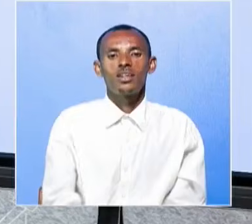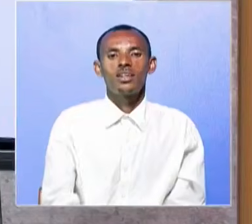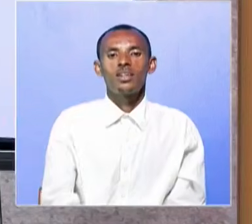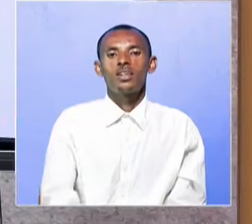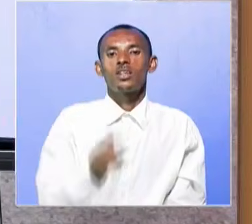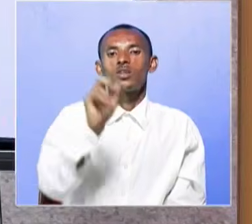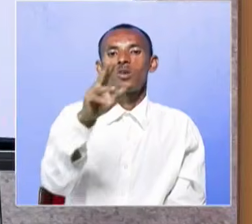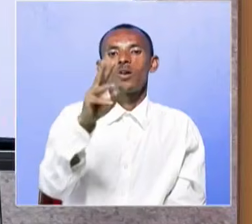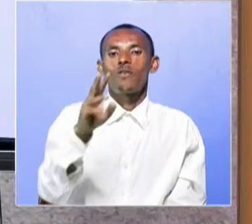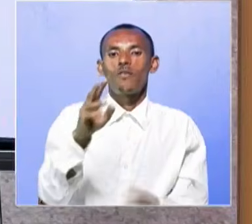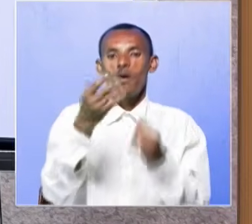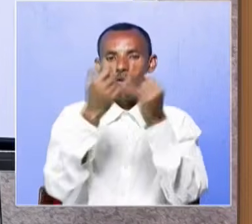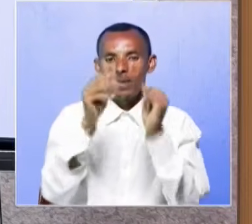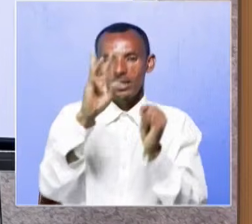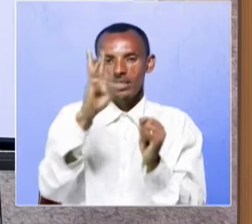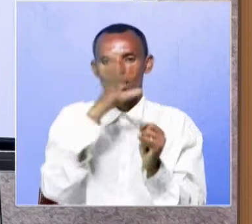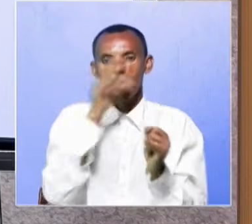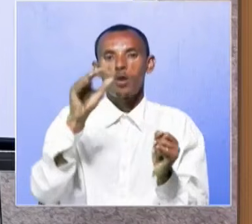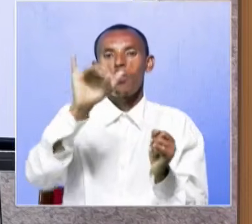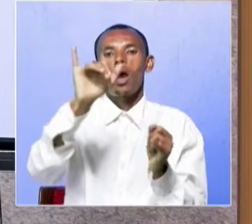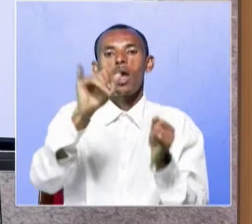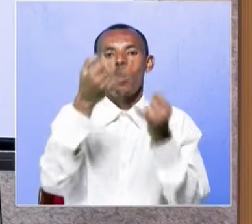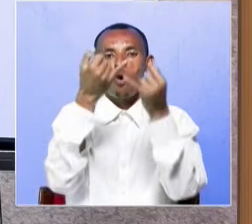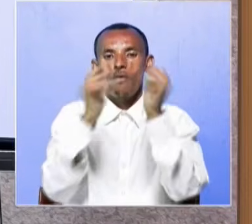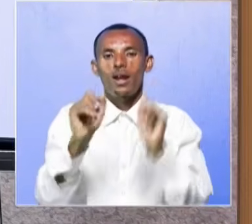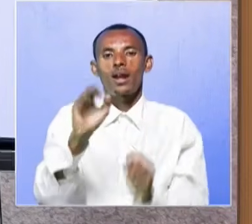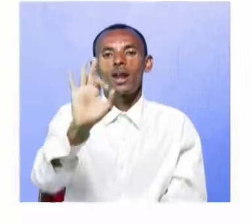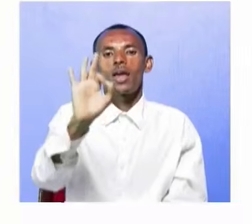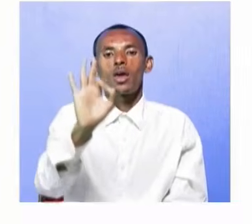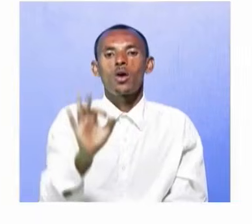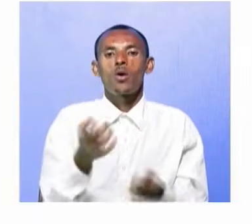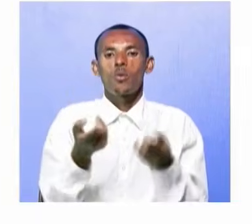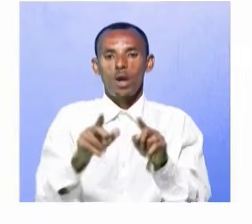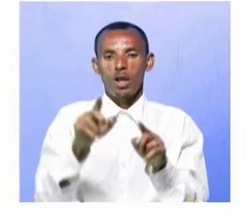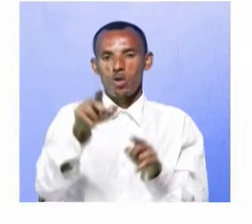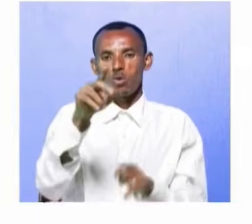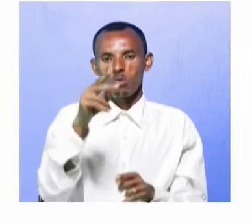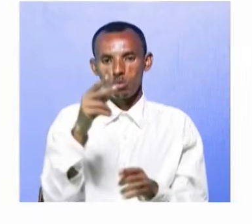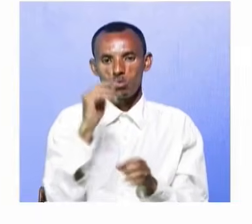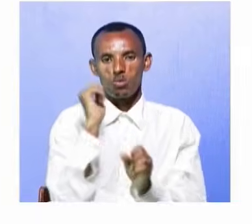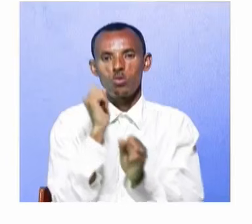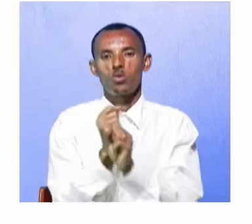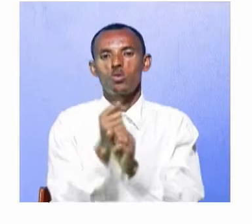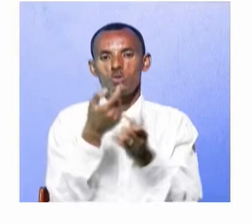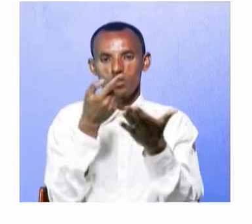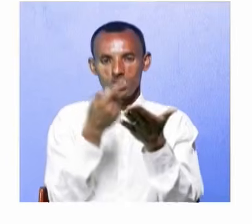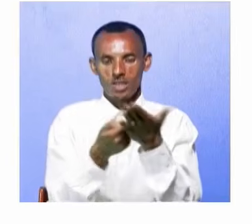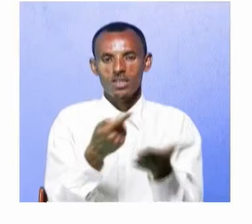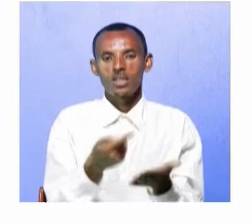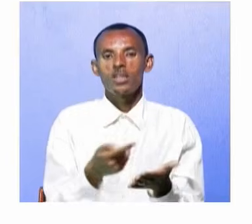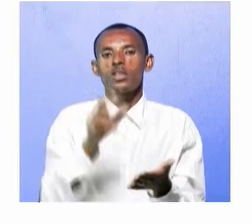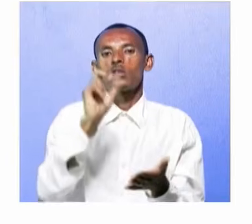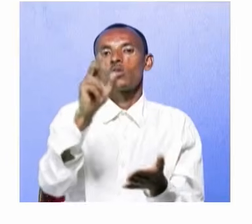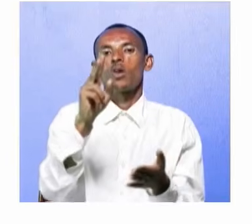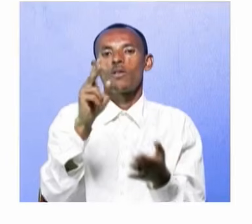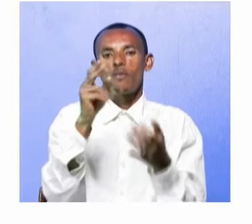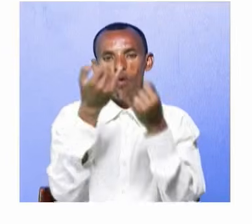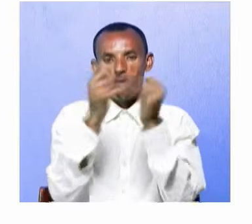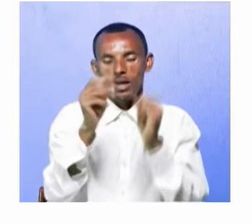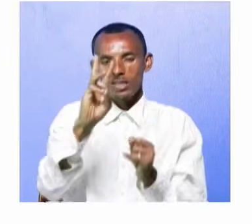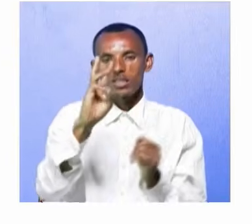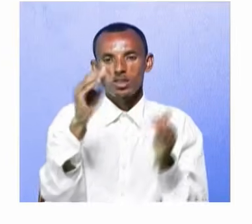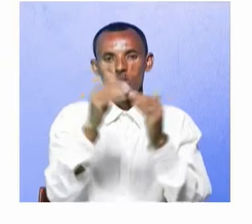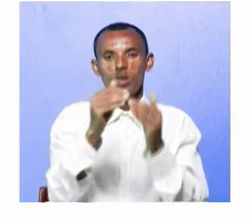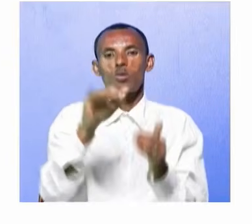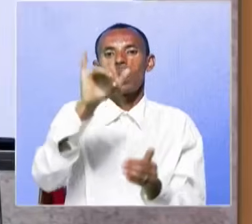over 6 and y over 9. So whenever you take this, 12 over 6 is equals to y over